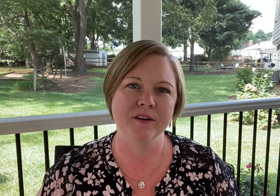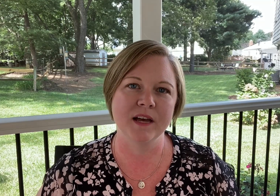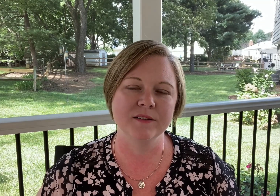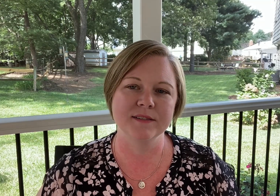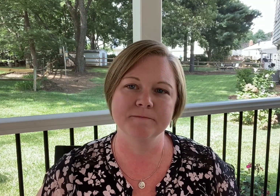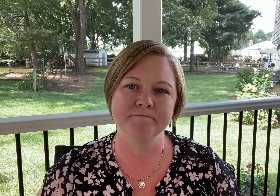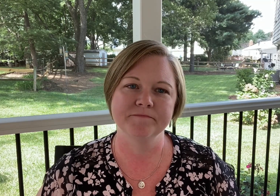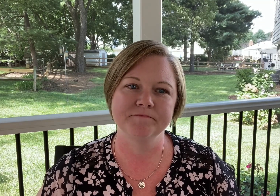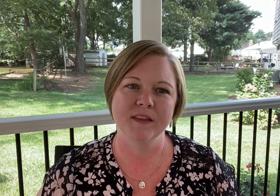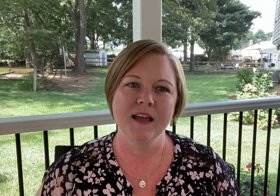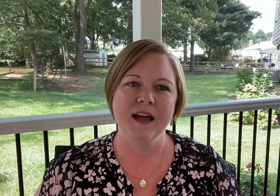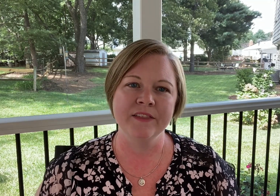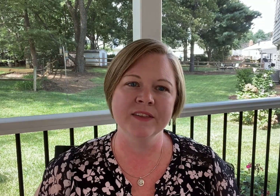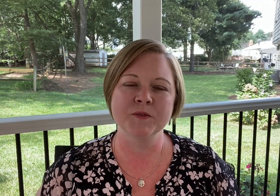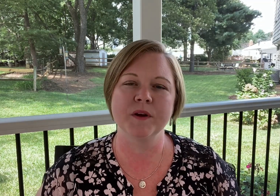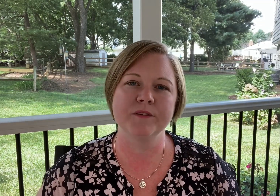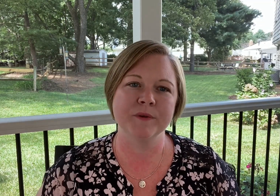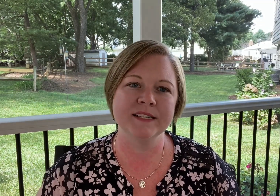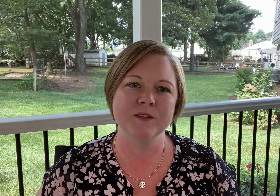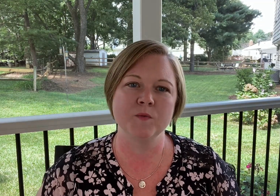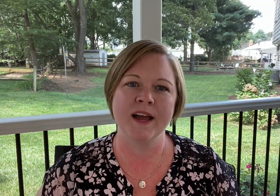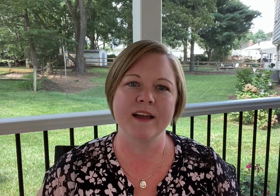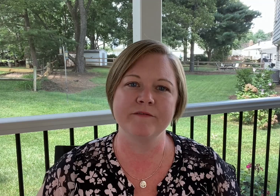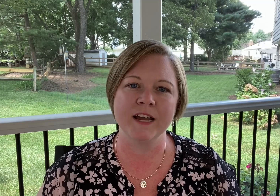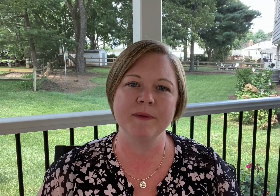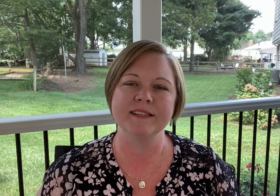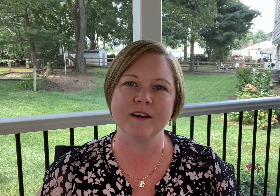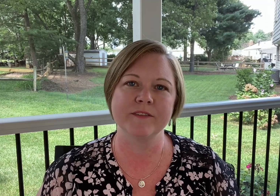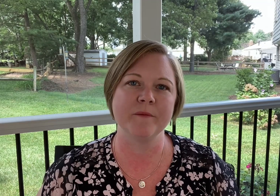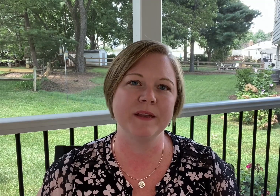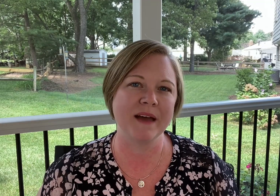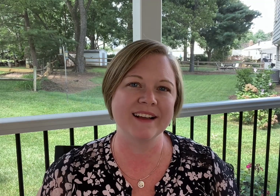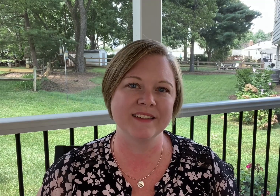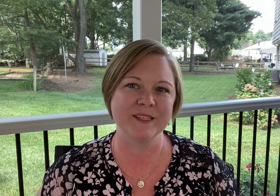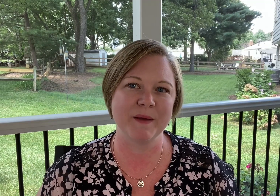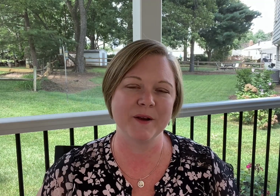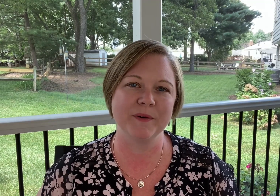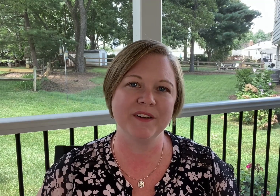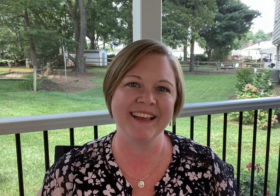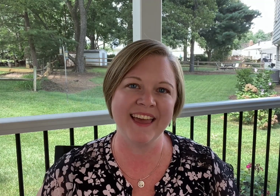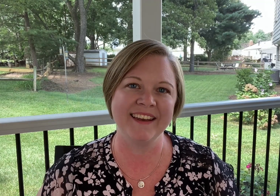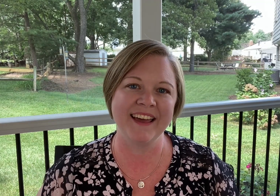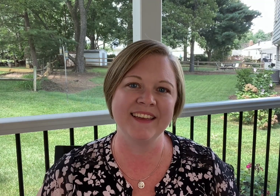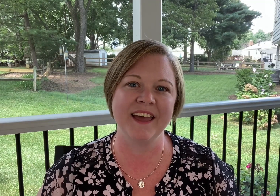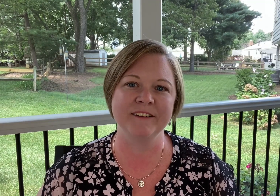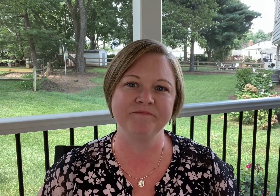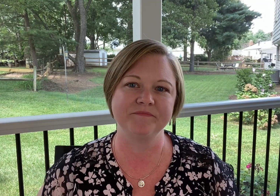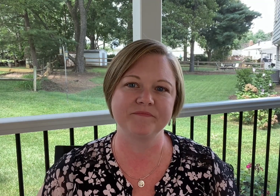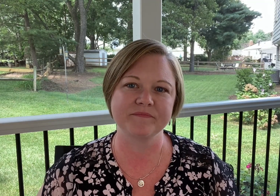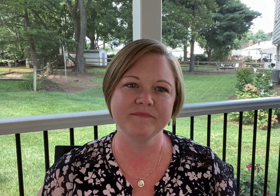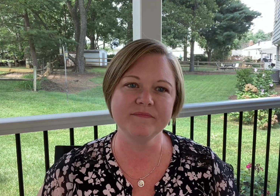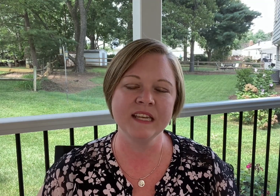those parallels. I think that's one of the reasons why I find myself coming back to this parable again and